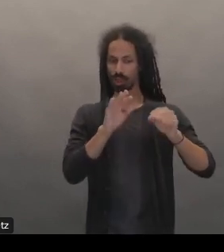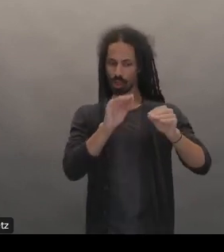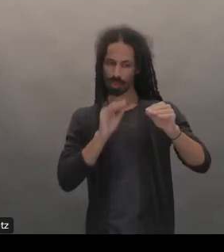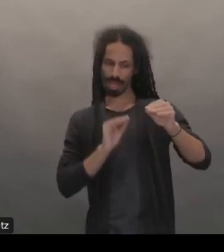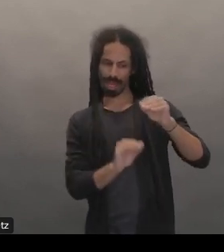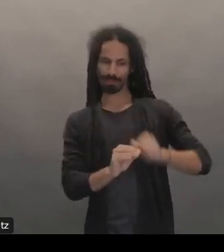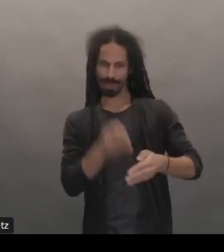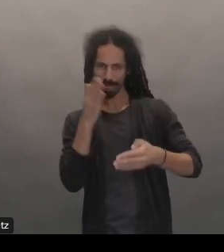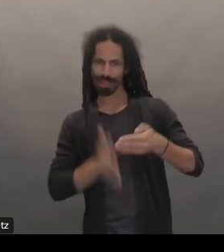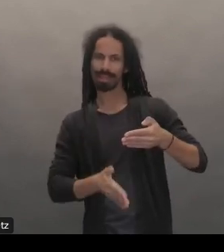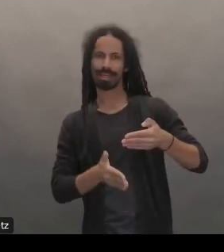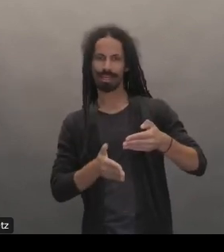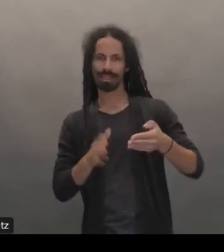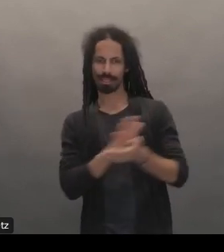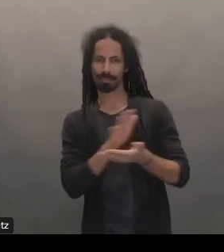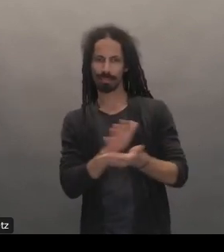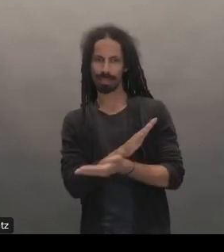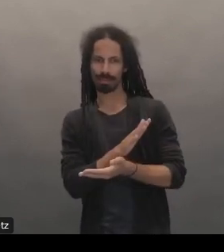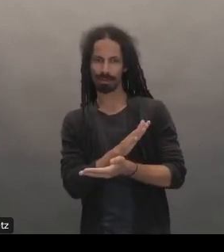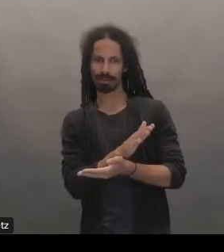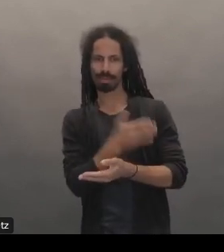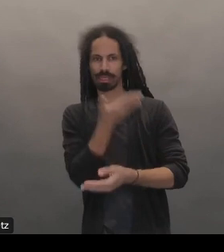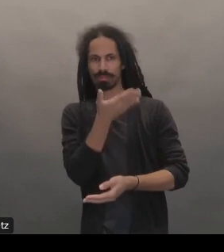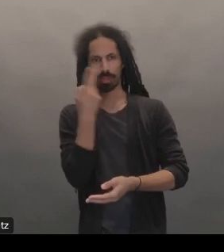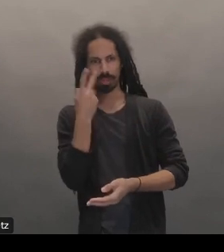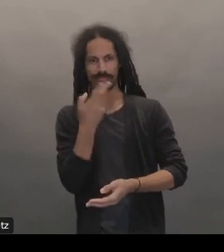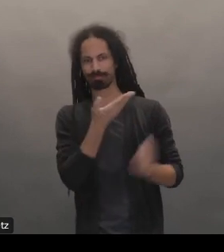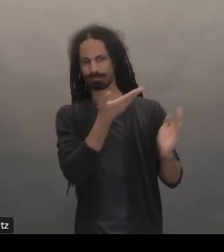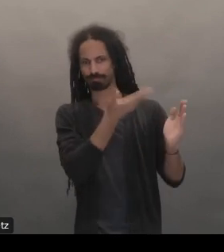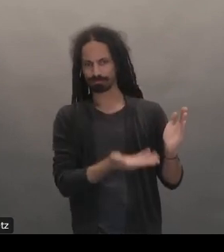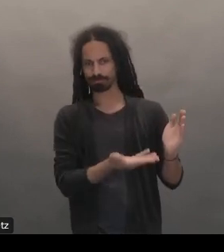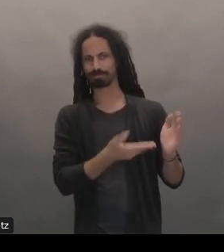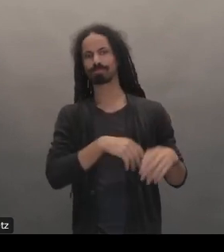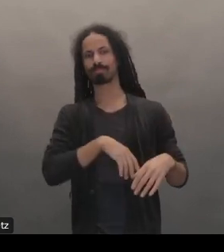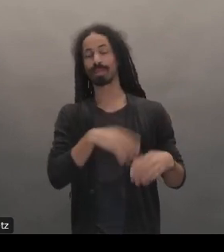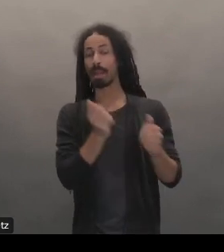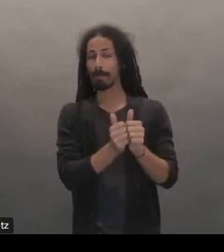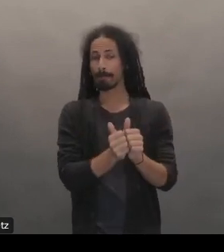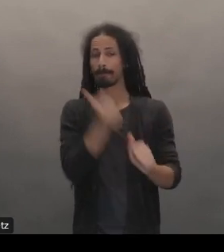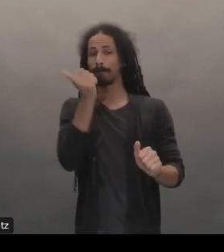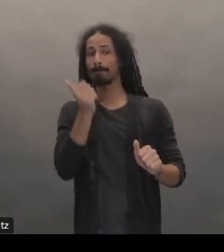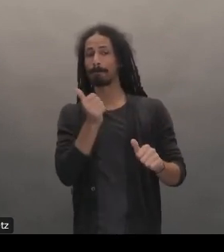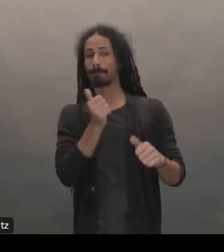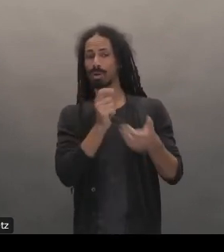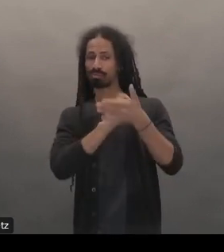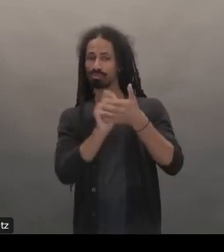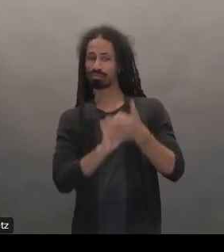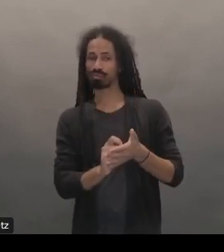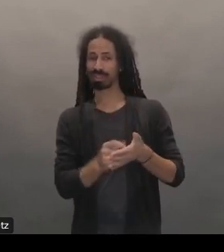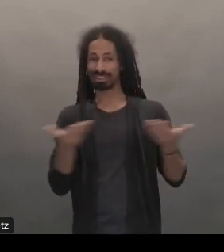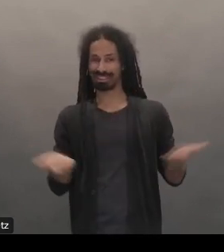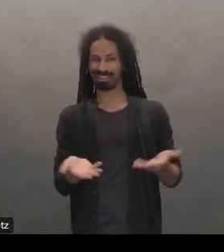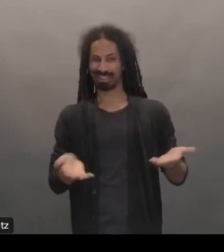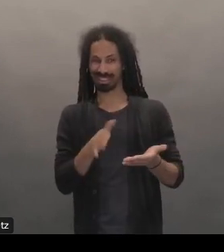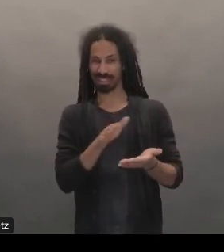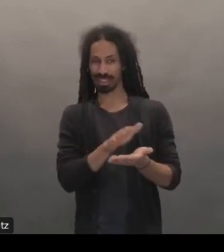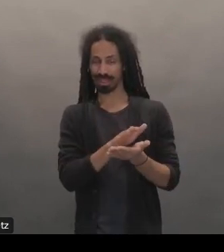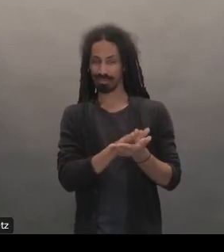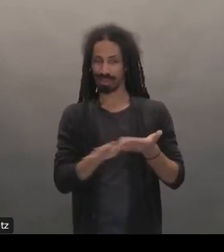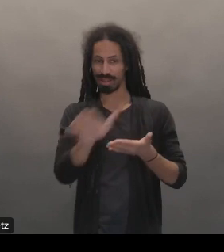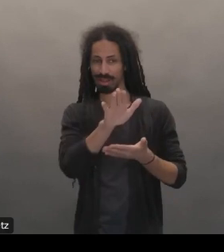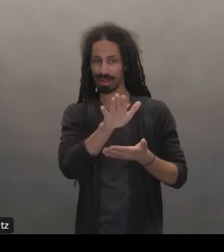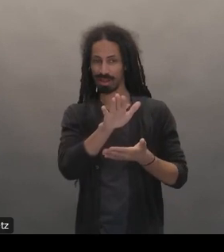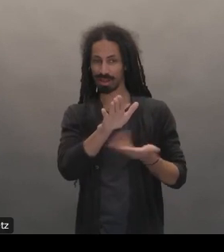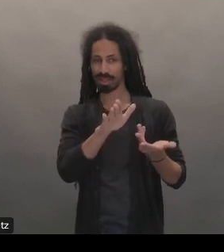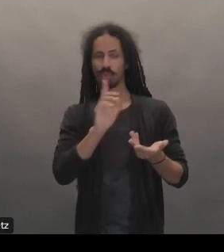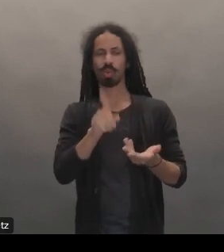that's because, as it says here, most writing assignments at the college that you encounter will only require a title page, the text,